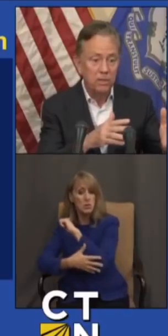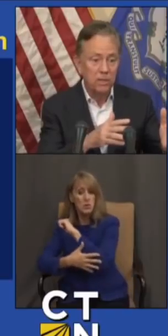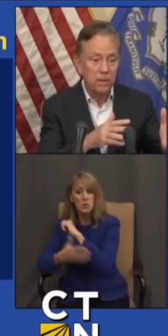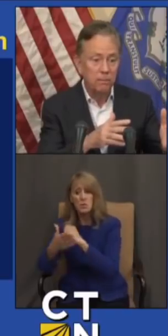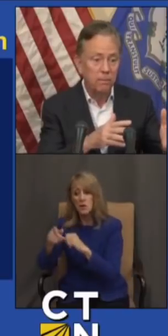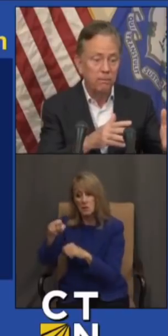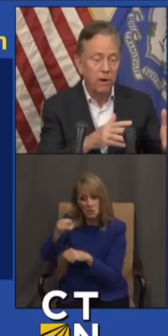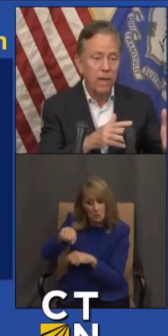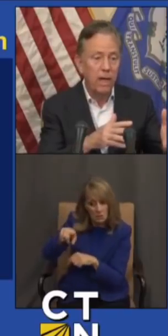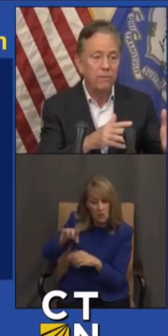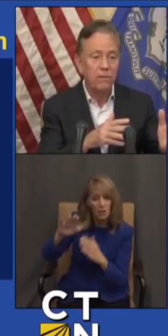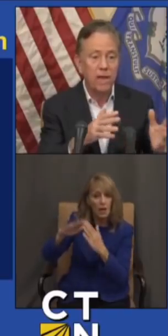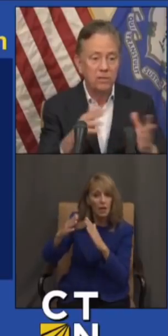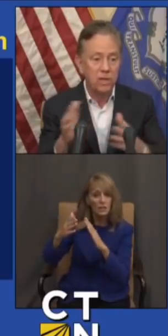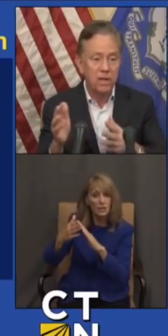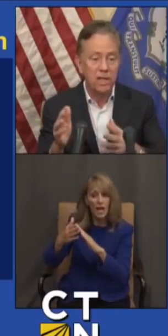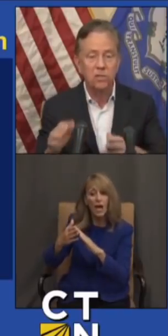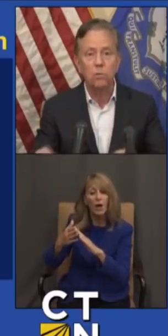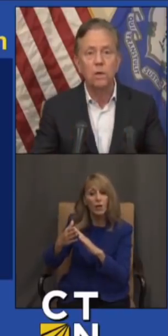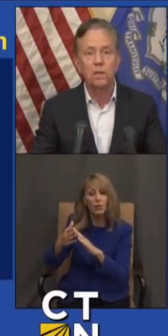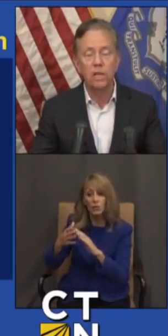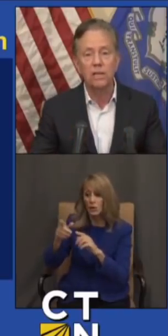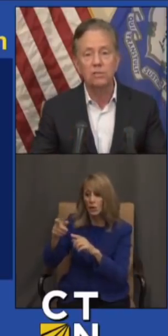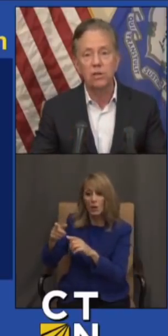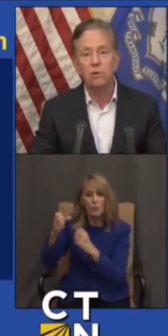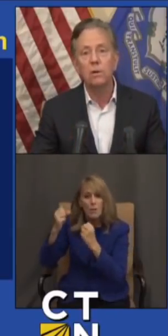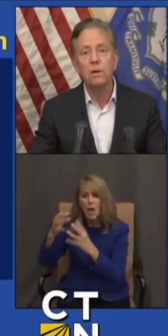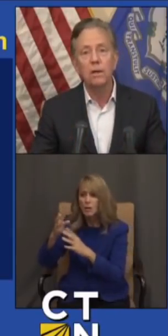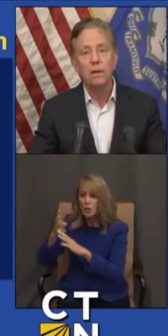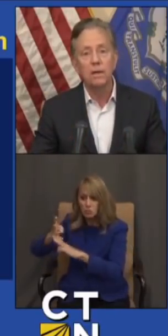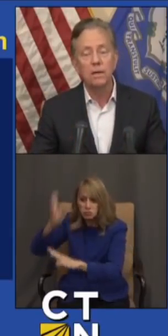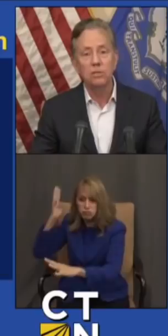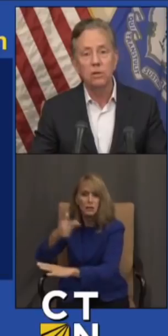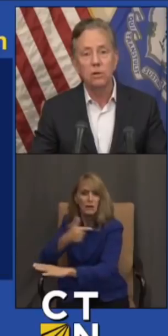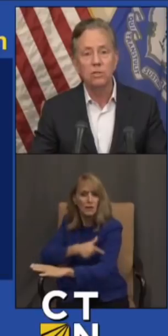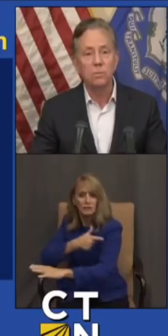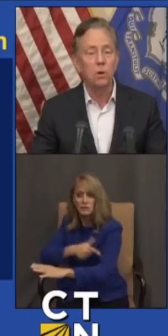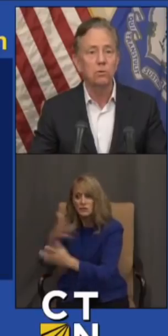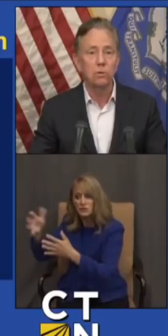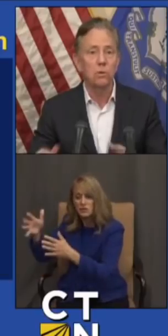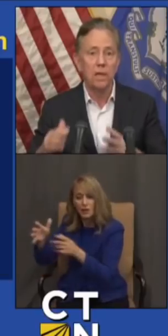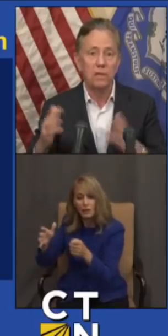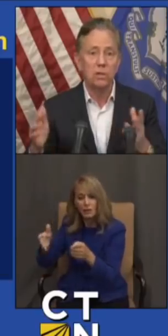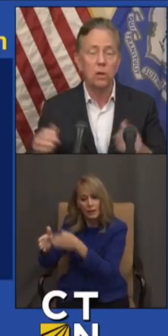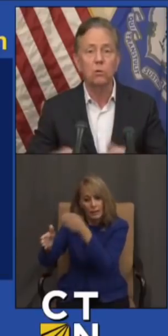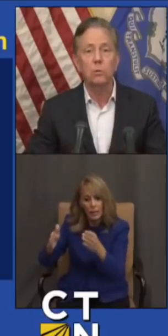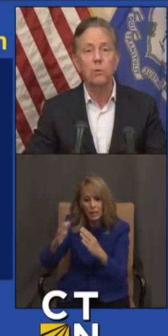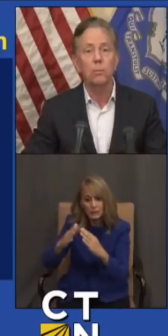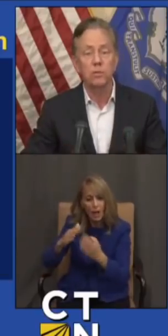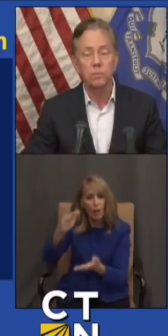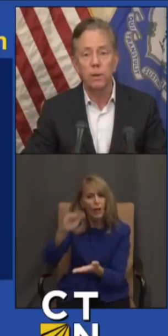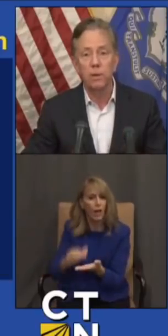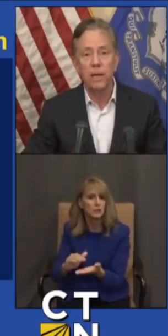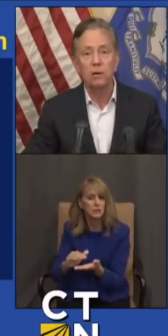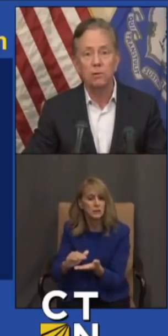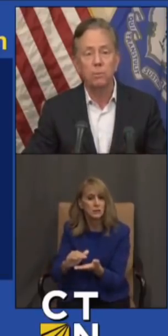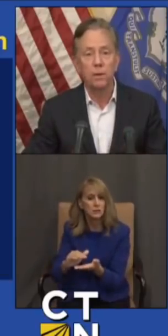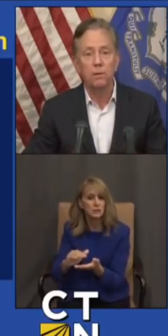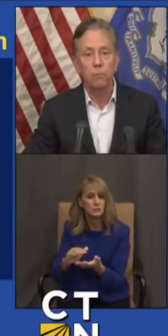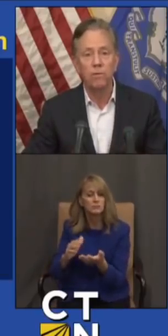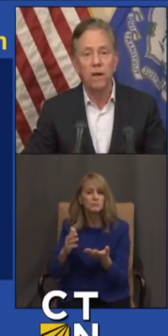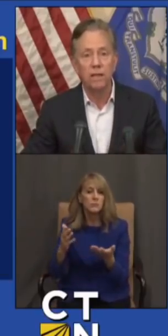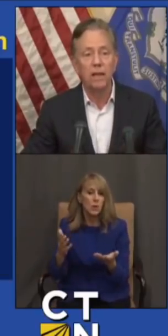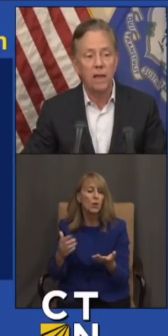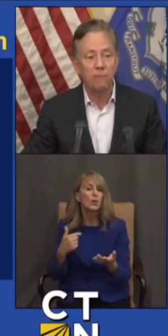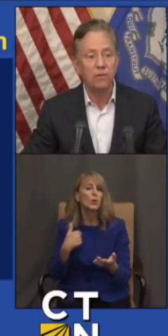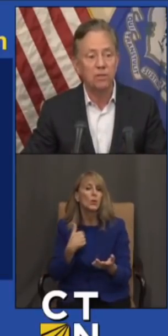town that's very heavily vaccinated next to one that's less so. So there are some cultural things and local departments of public health, but